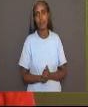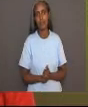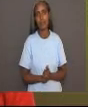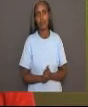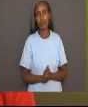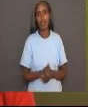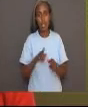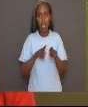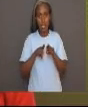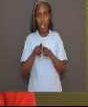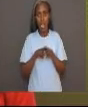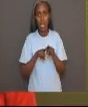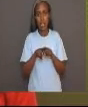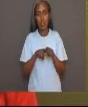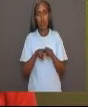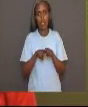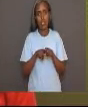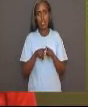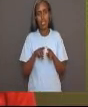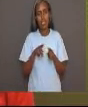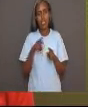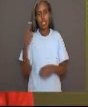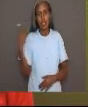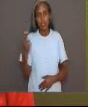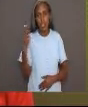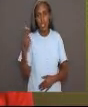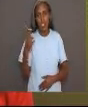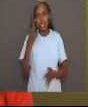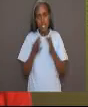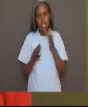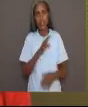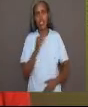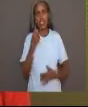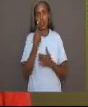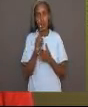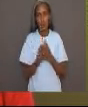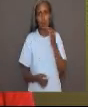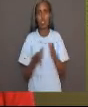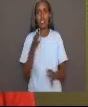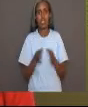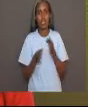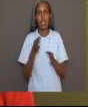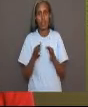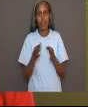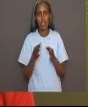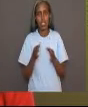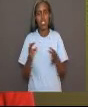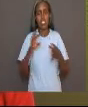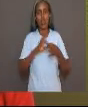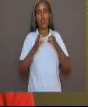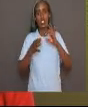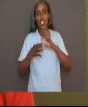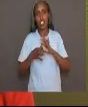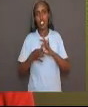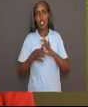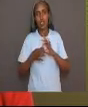An argument is valid if and only if the conjunction